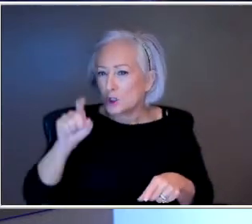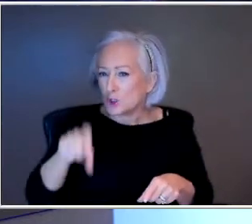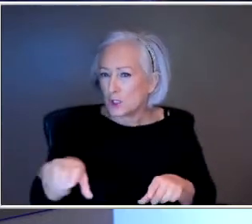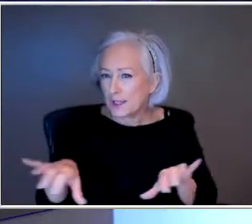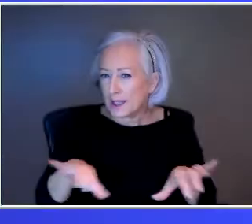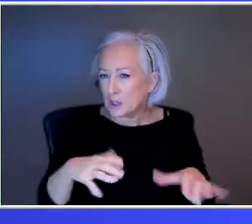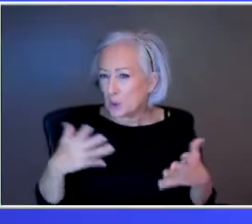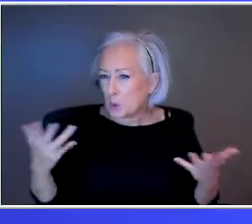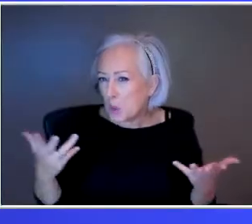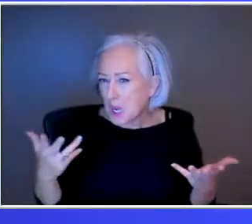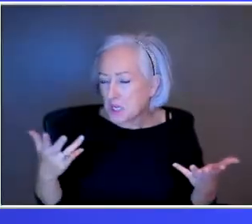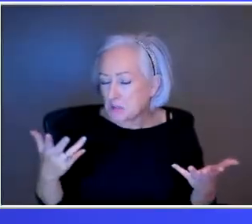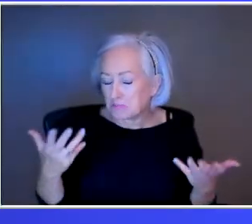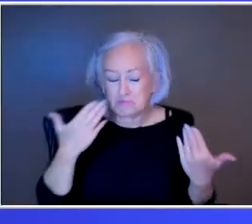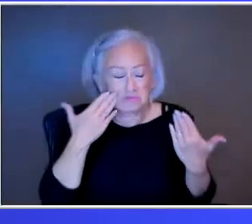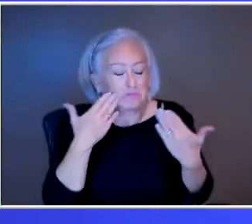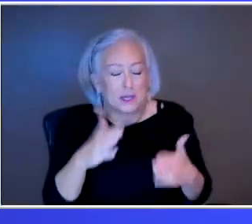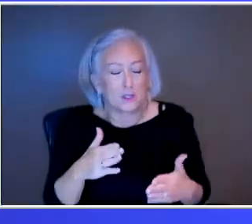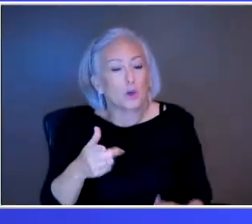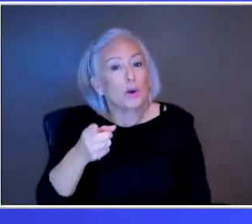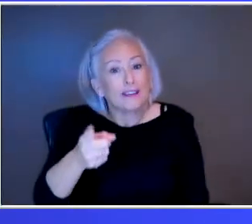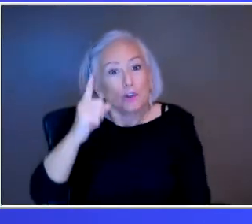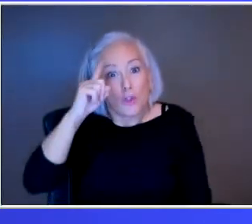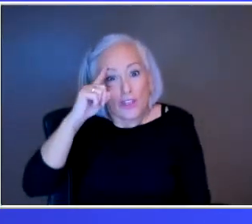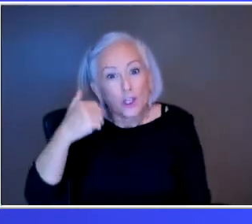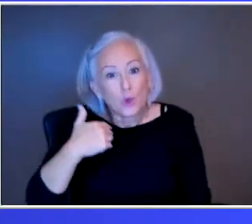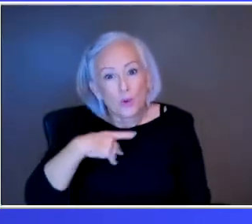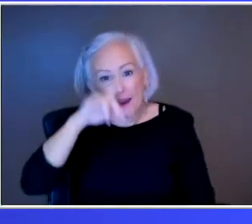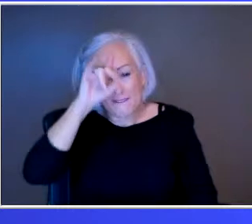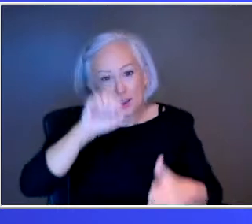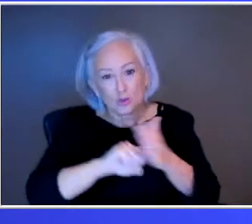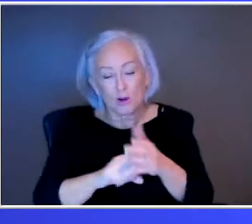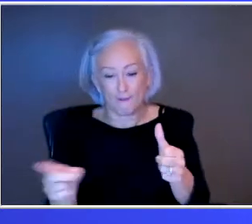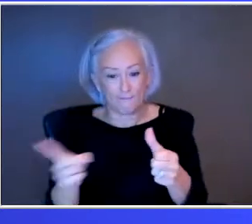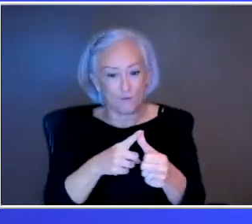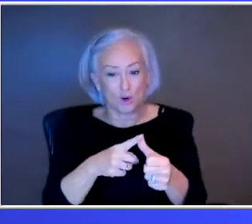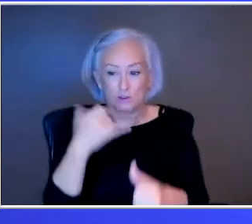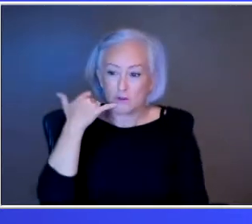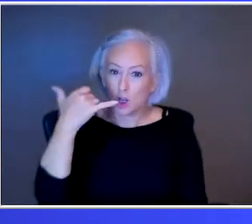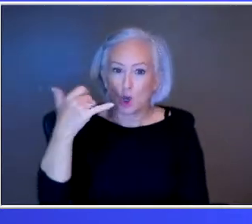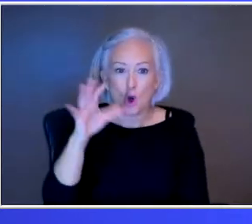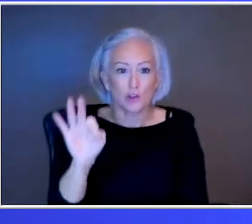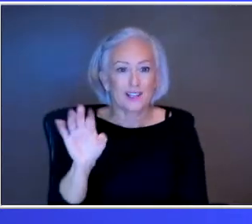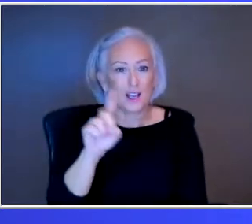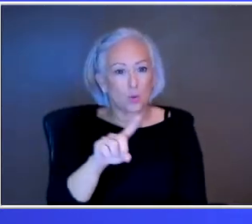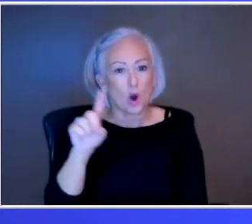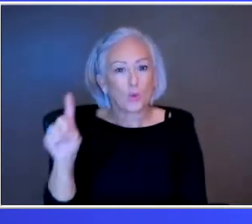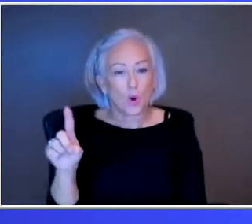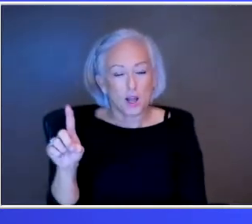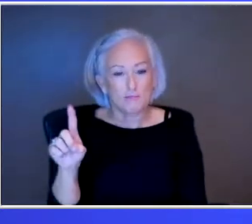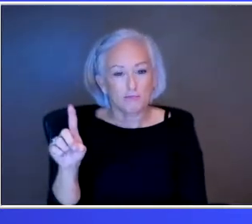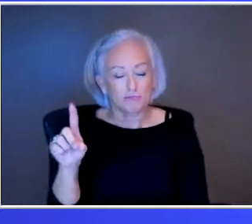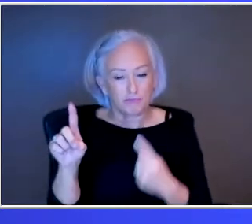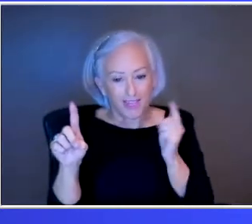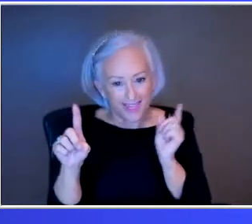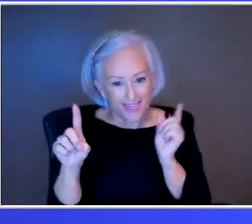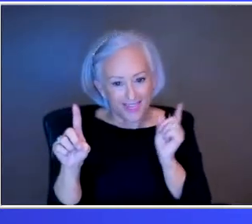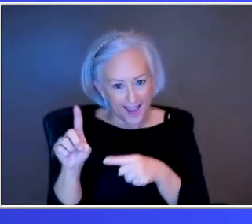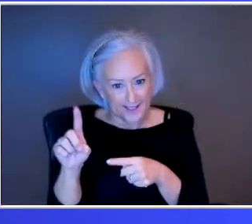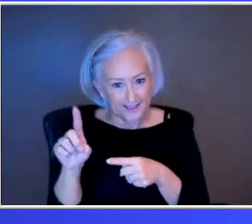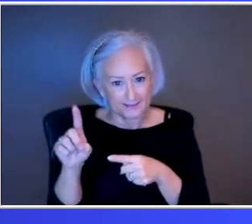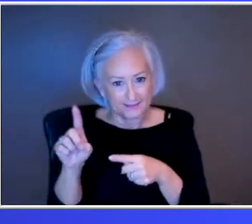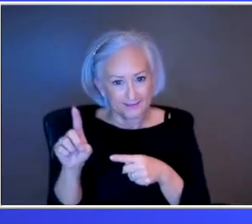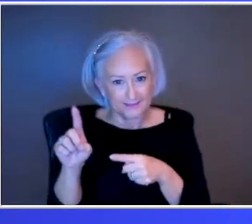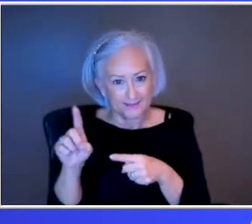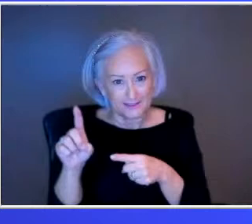like me, that. if you think you're having a stroke, 911 is the answer. It is not uncommon that I